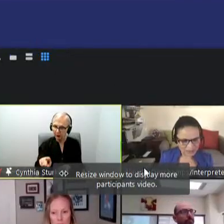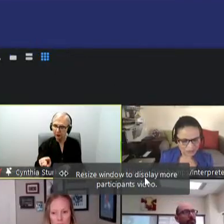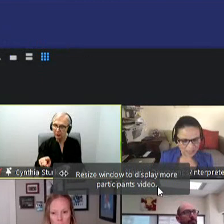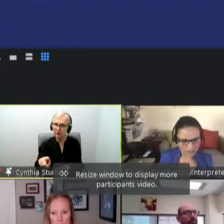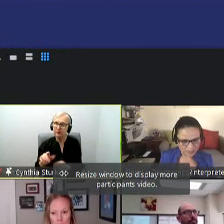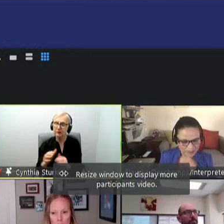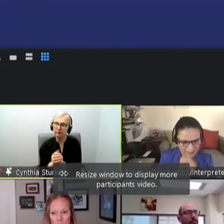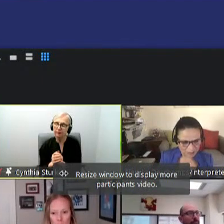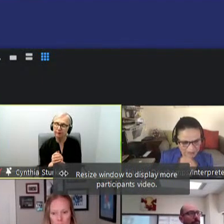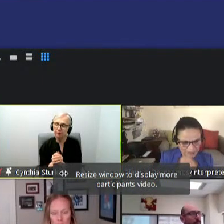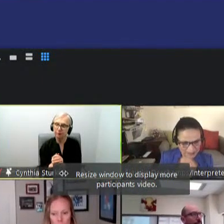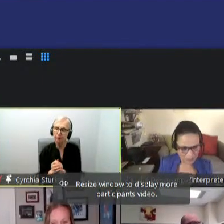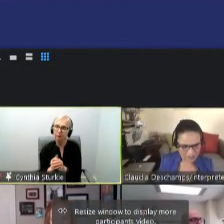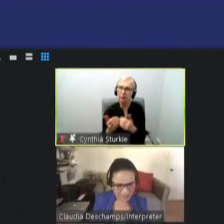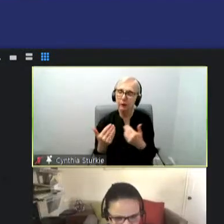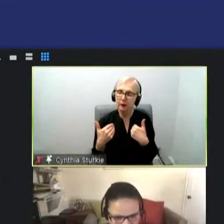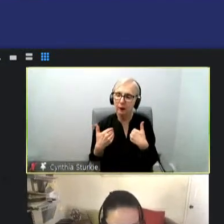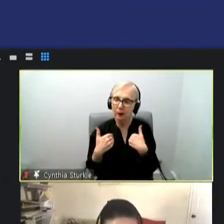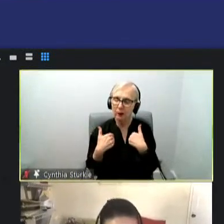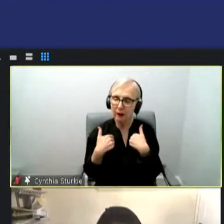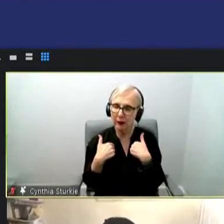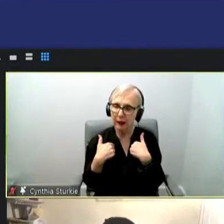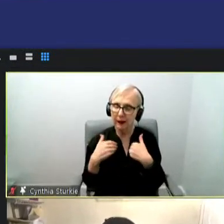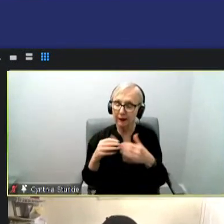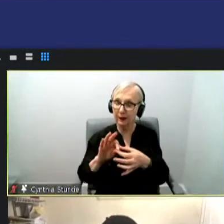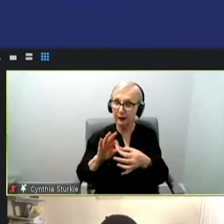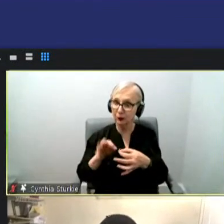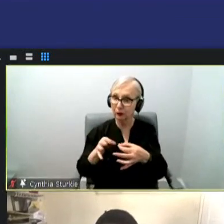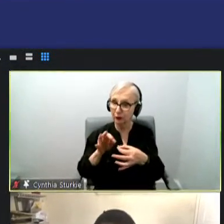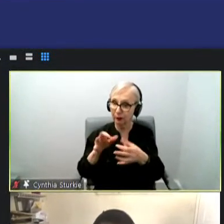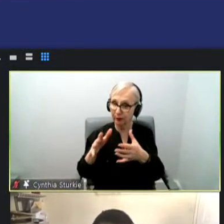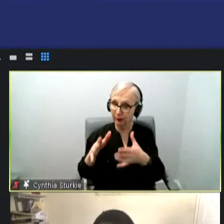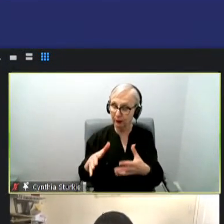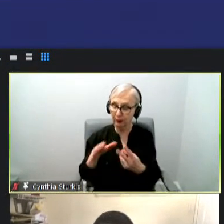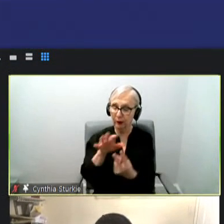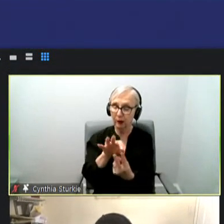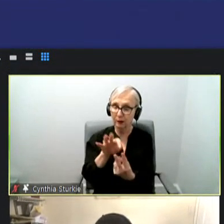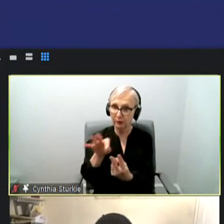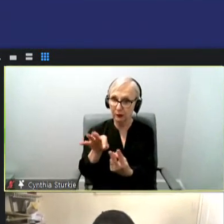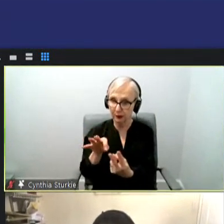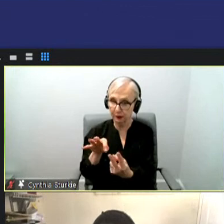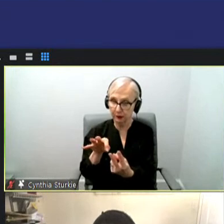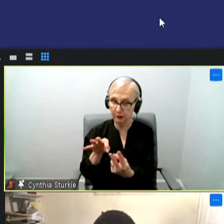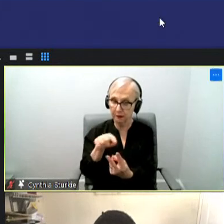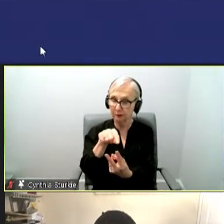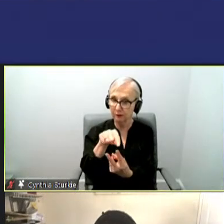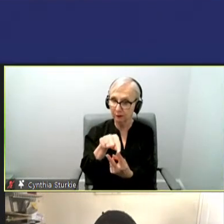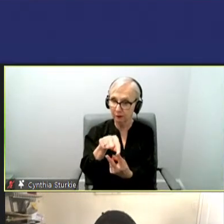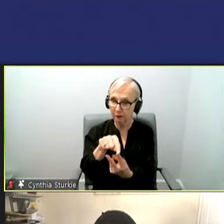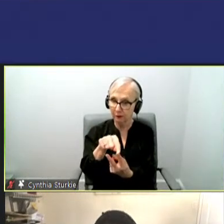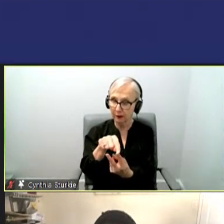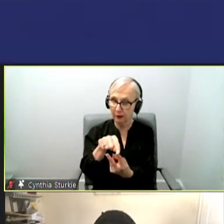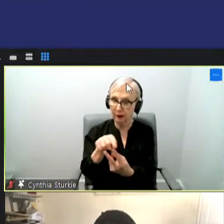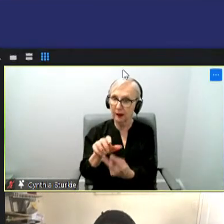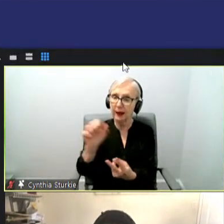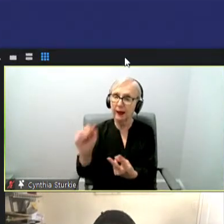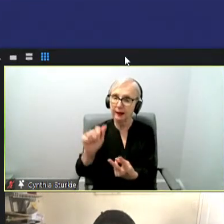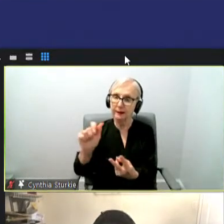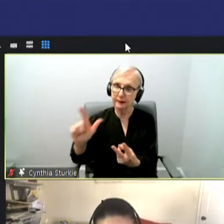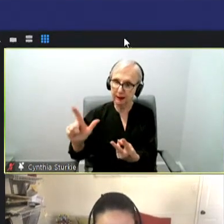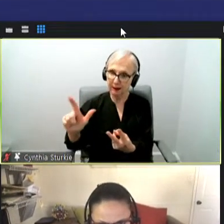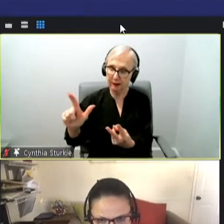of time here. We do have a pair of interpretation options available to anybody listening here. We have an American Sign